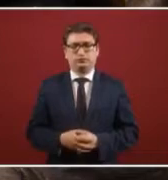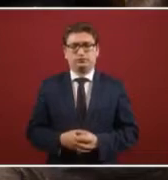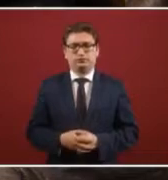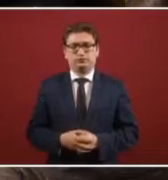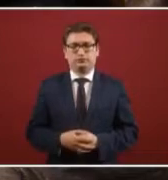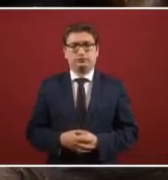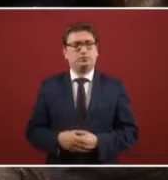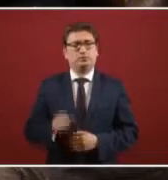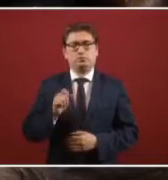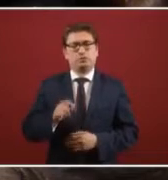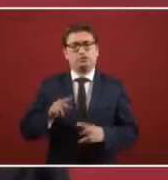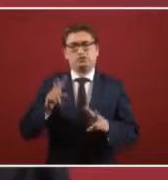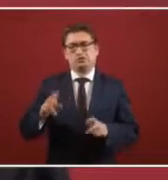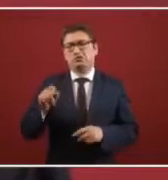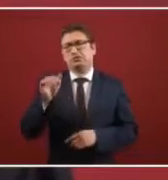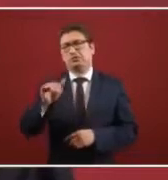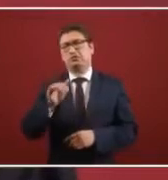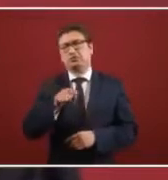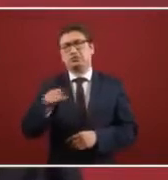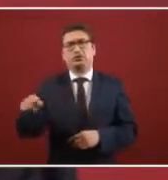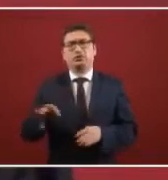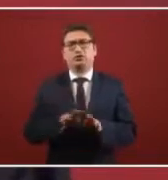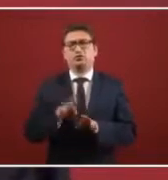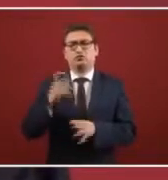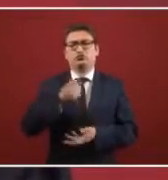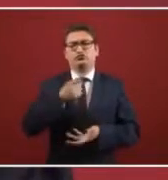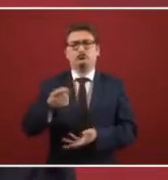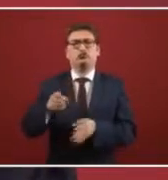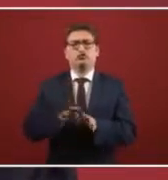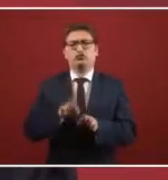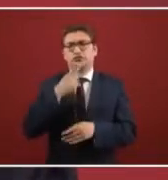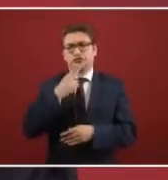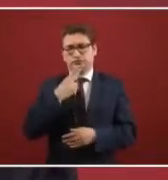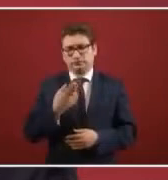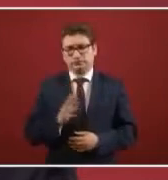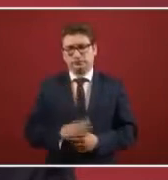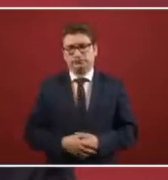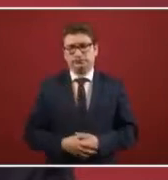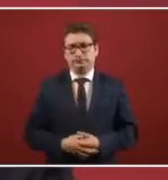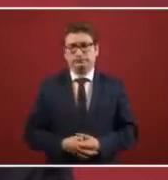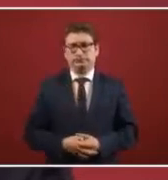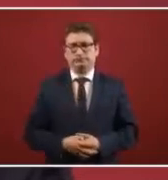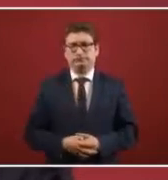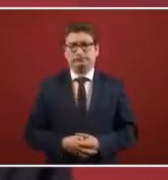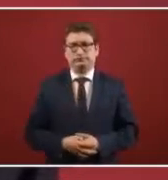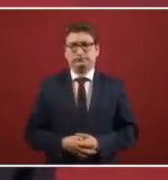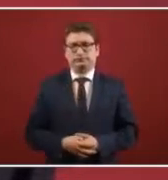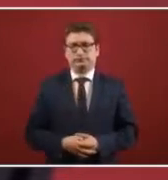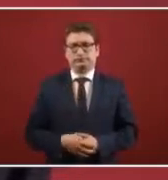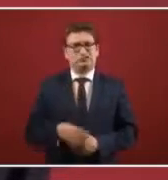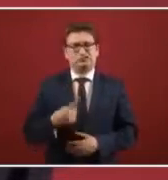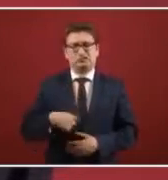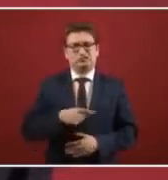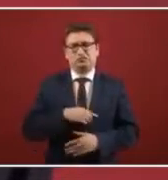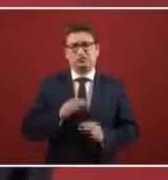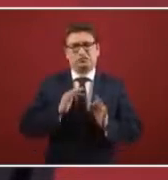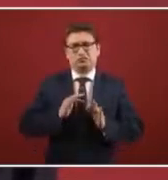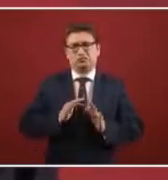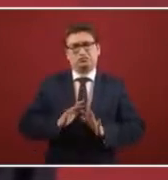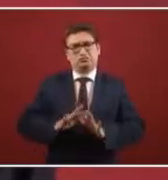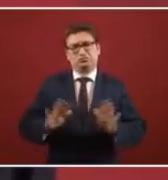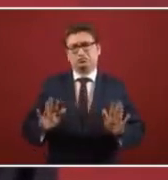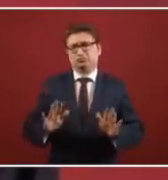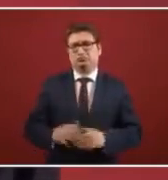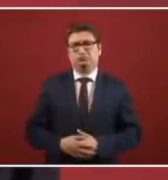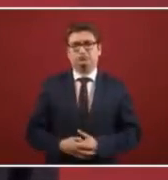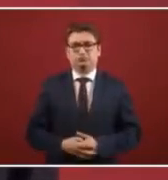acerca de regarding the cómo se ejercieron los fondos. how they exercise these funds. Ya nosotros nos quedamos We've